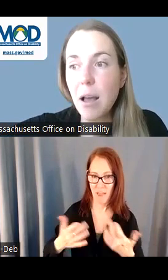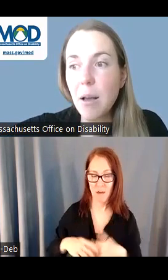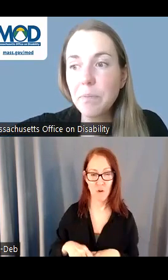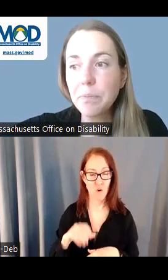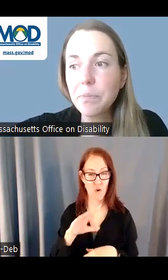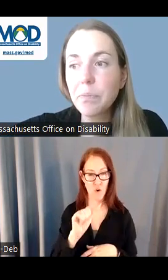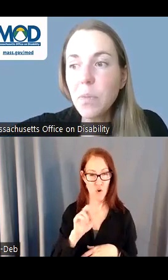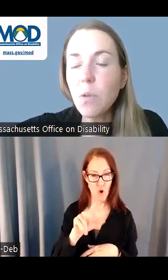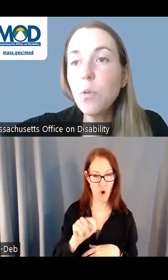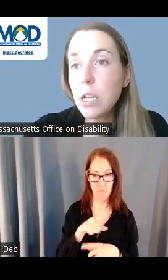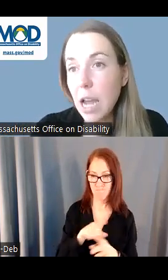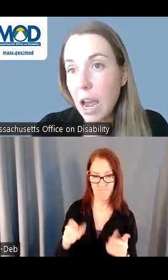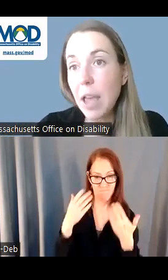is